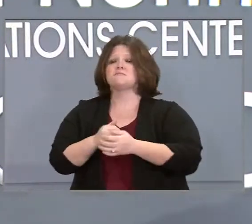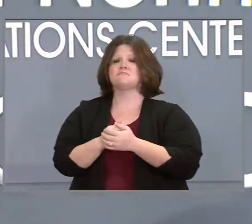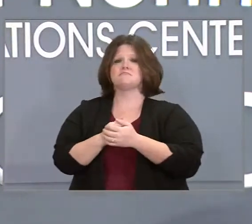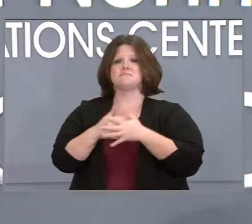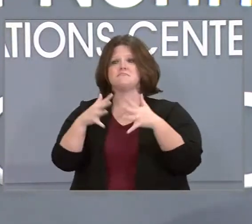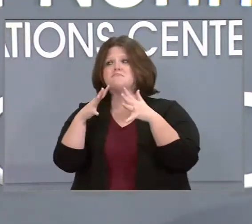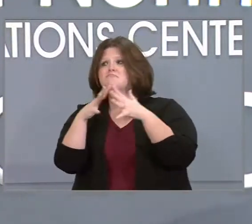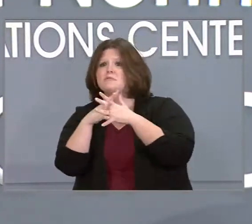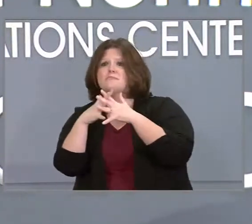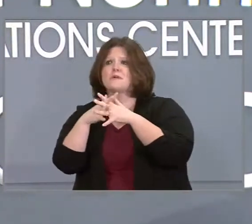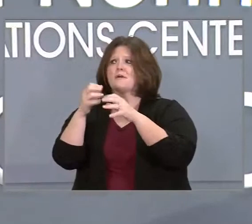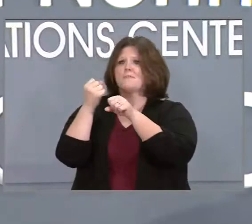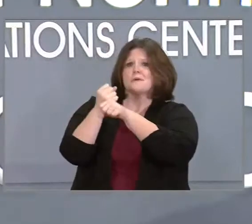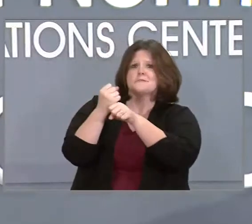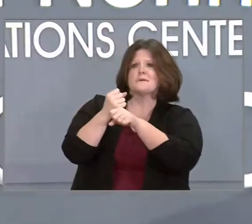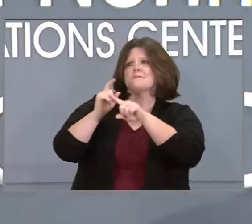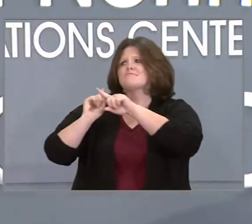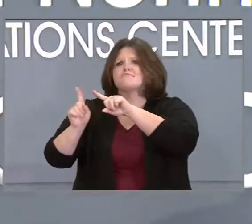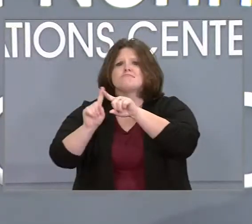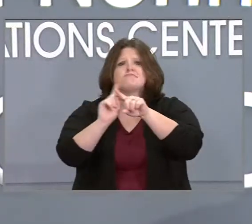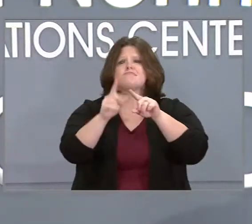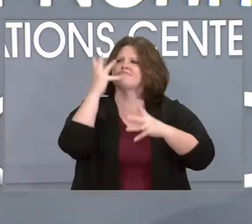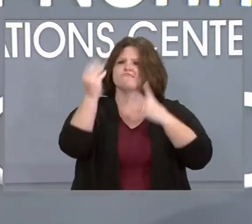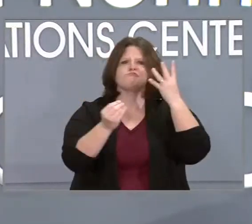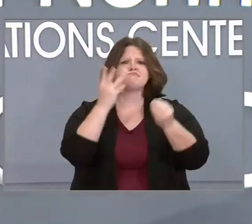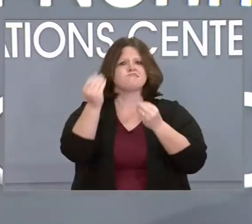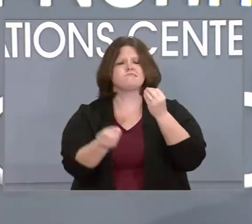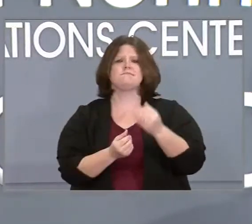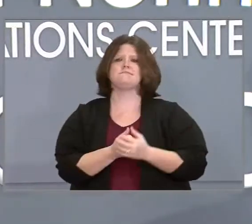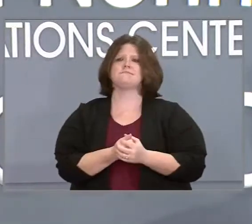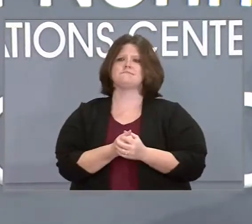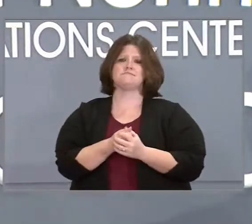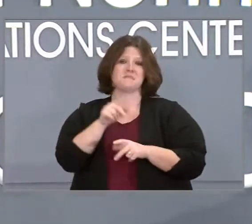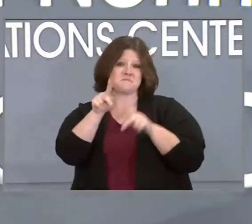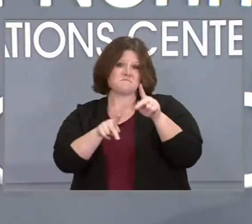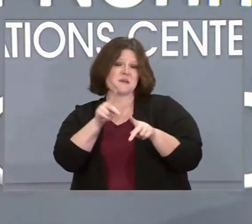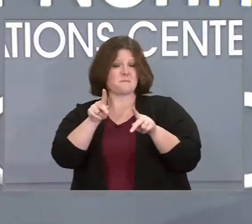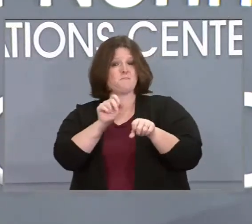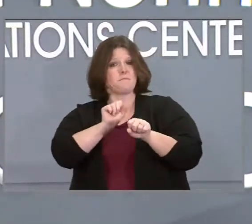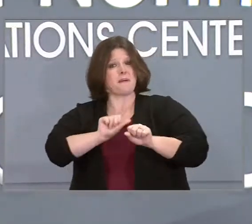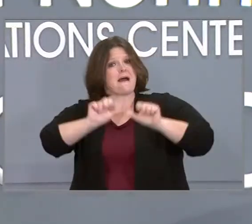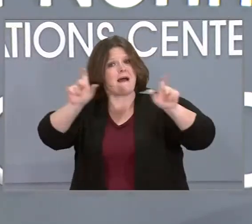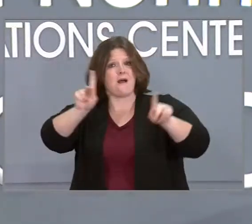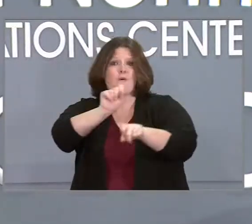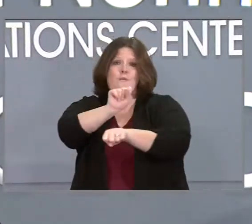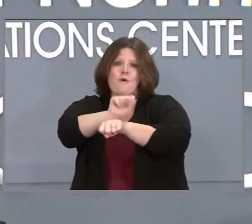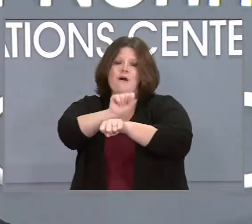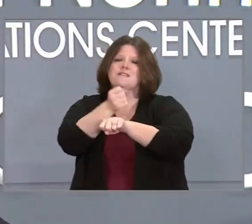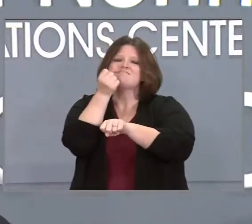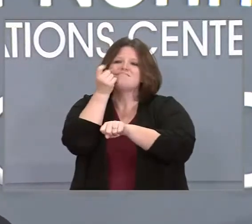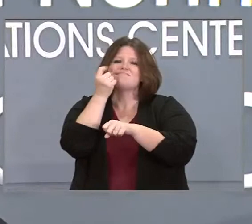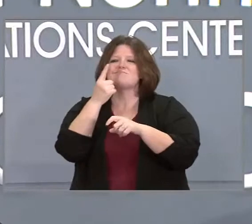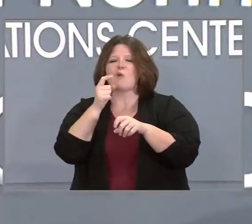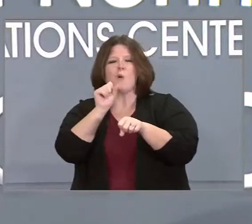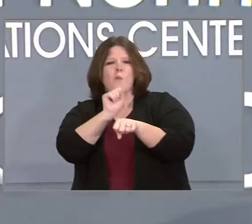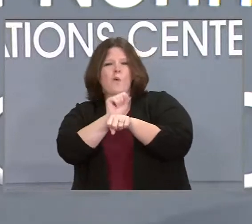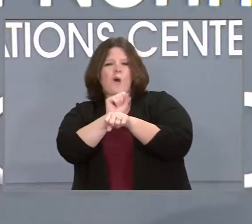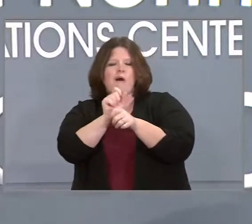traveling again, and most people are back at work, although many are doing it in a different way or at a different